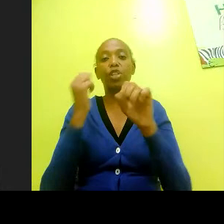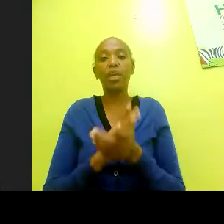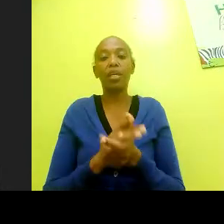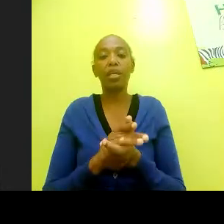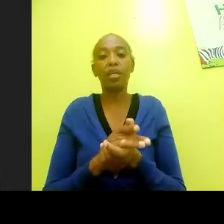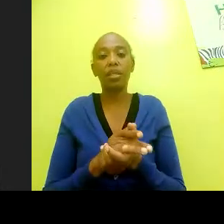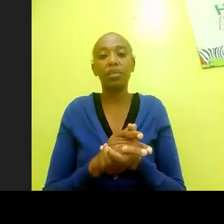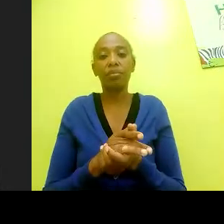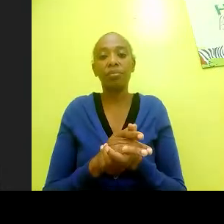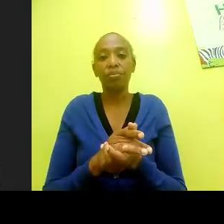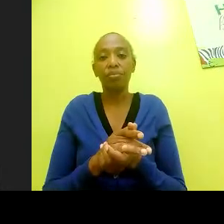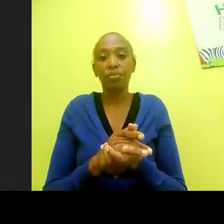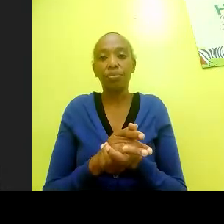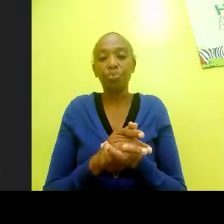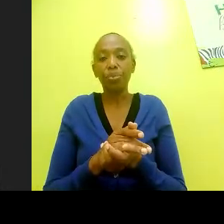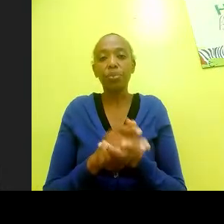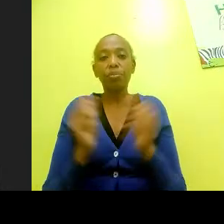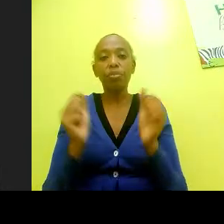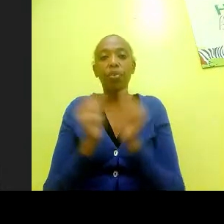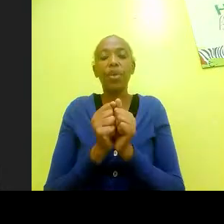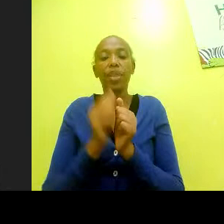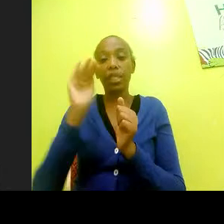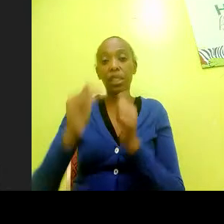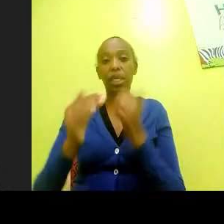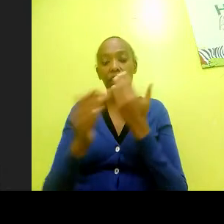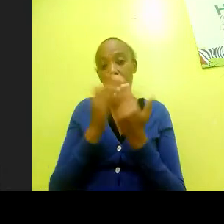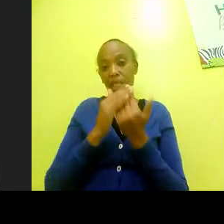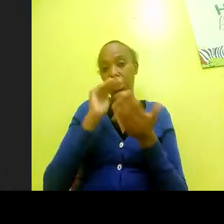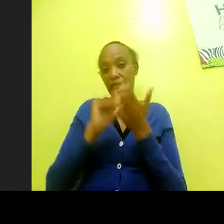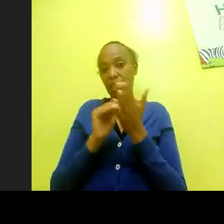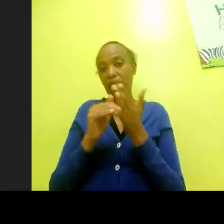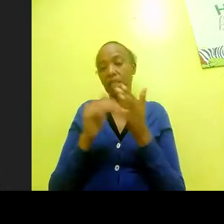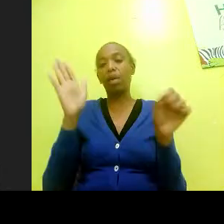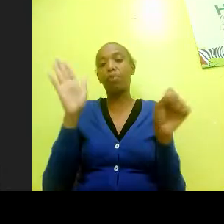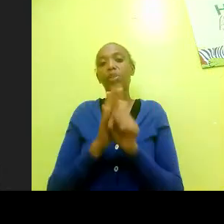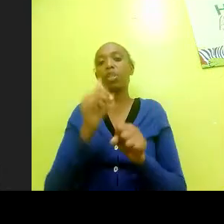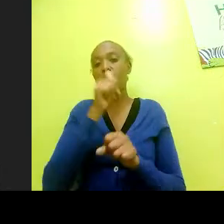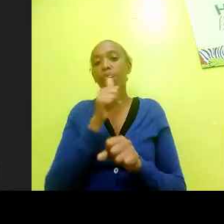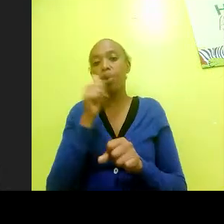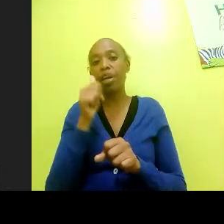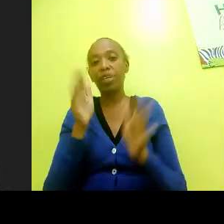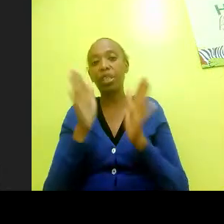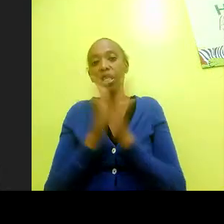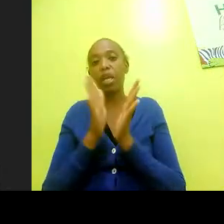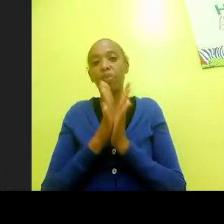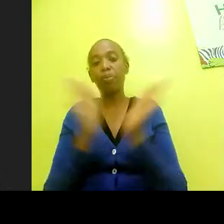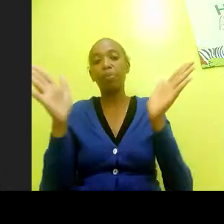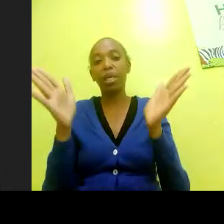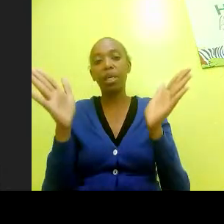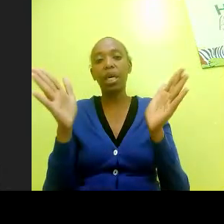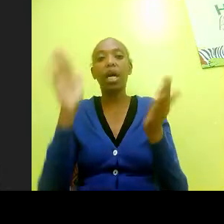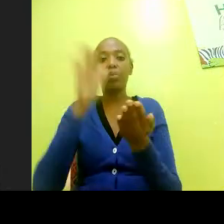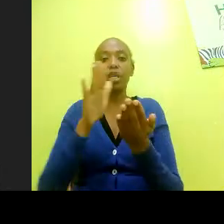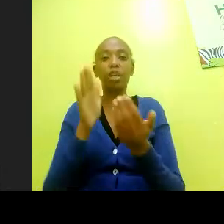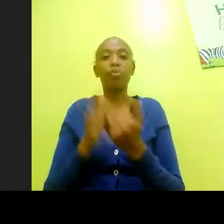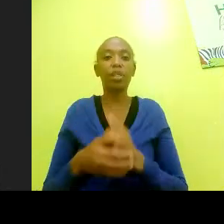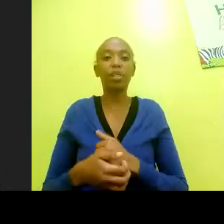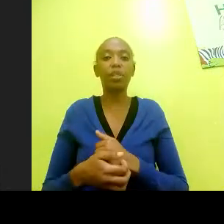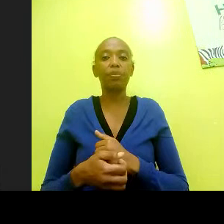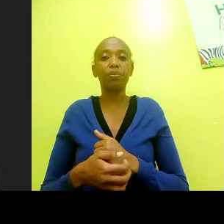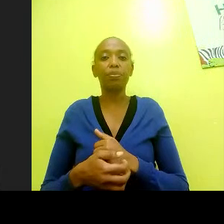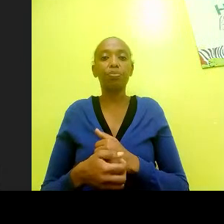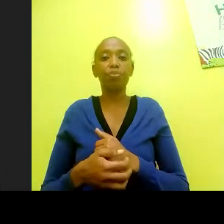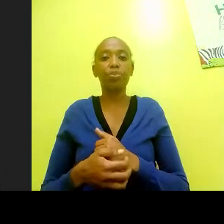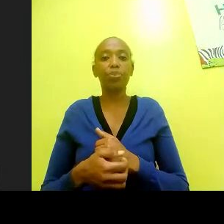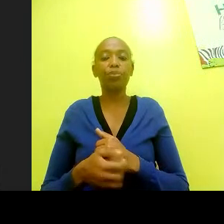province, where childcare centers are mostly private and public subsidies are minimal.